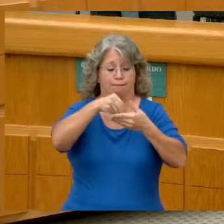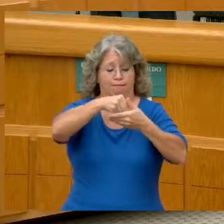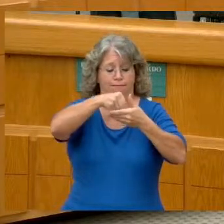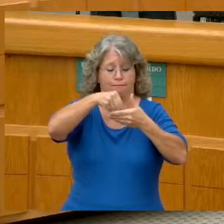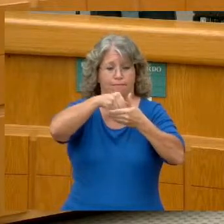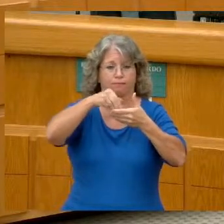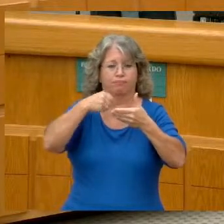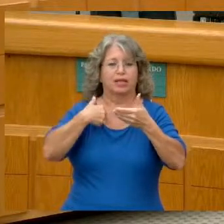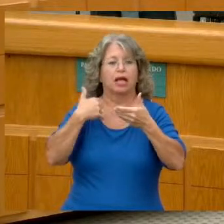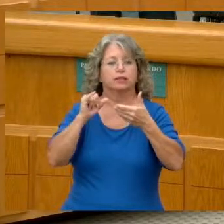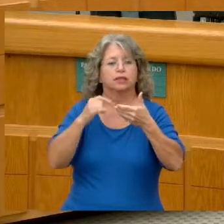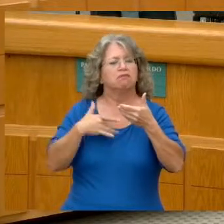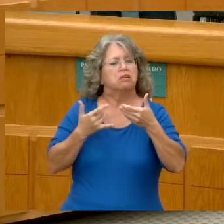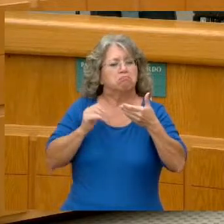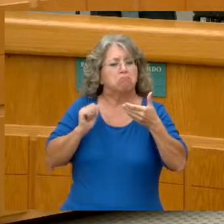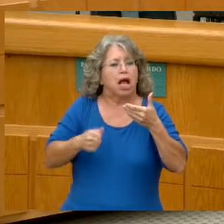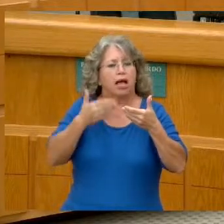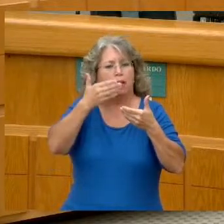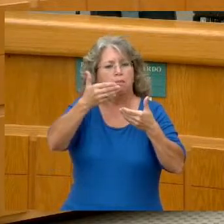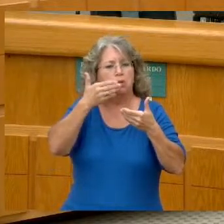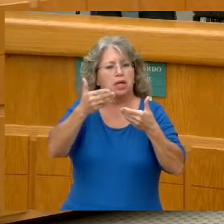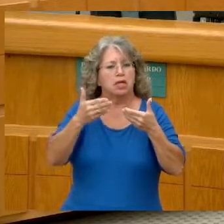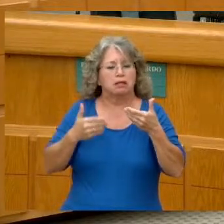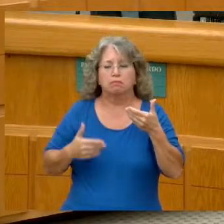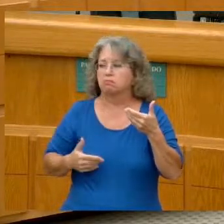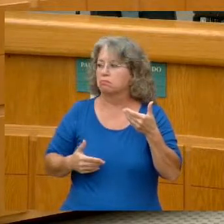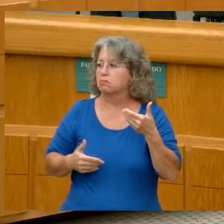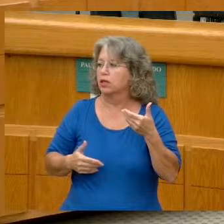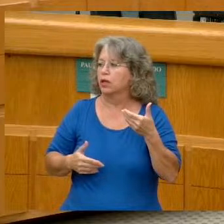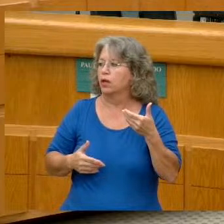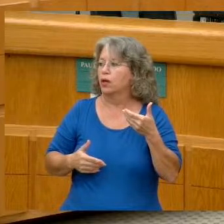But I still feel like I can breathe with it. It has a filter, so.